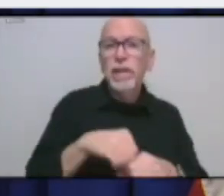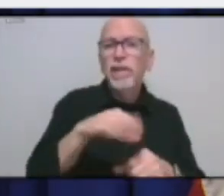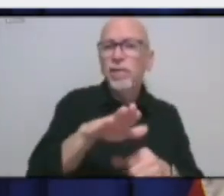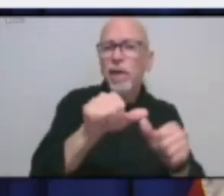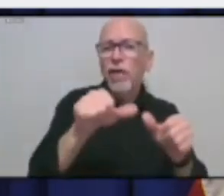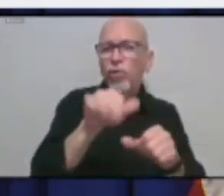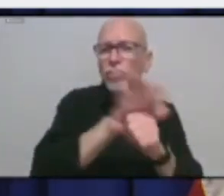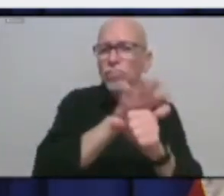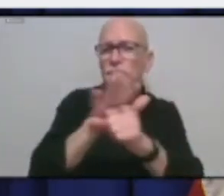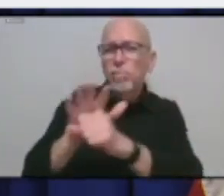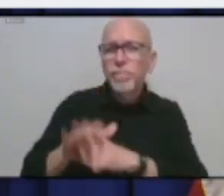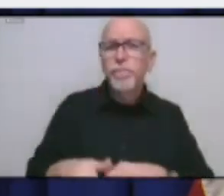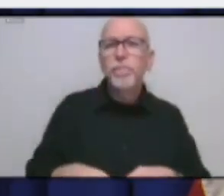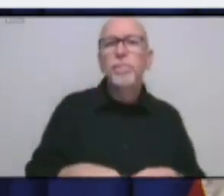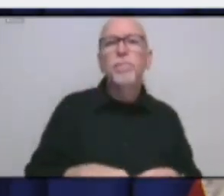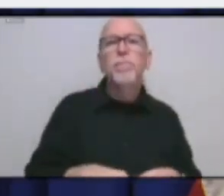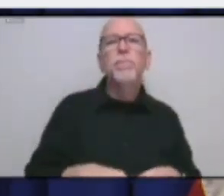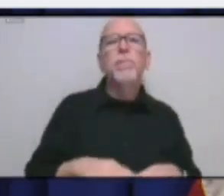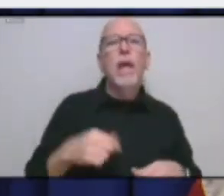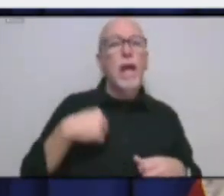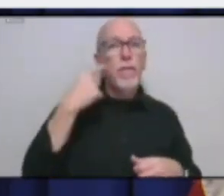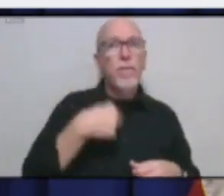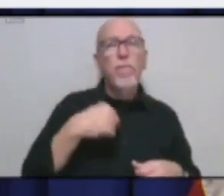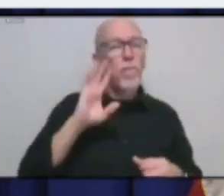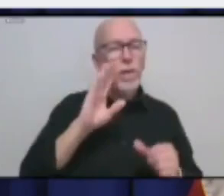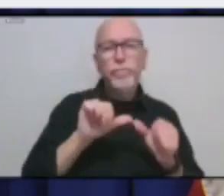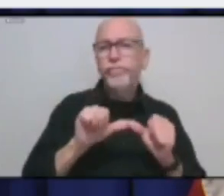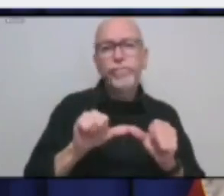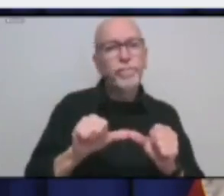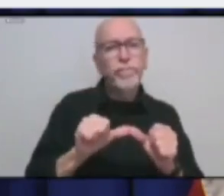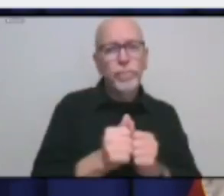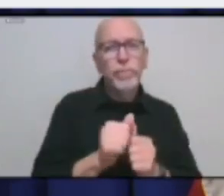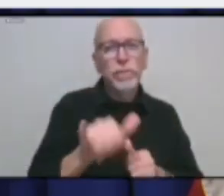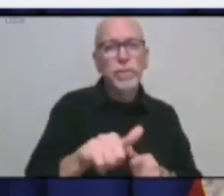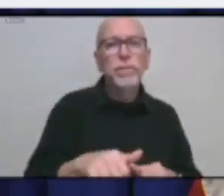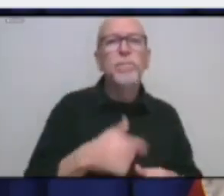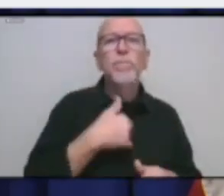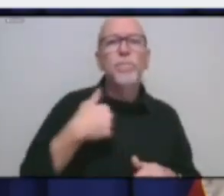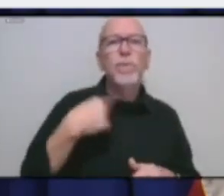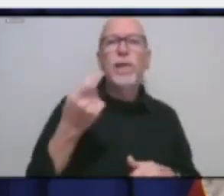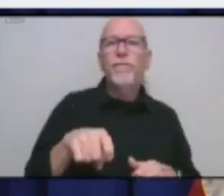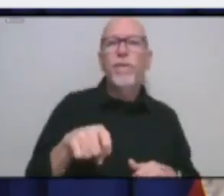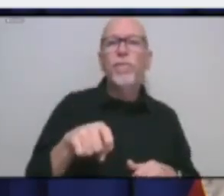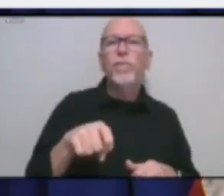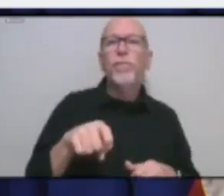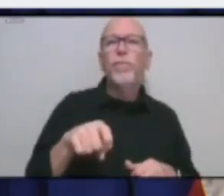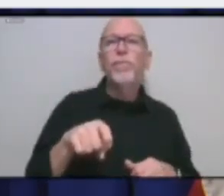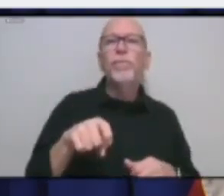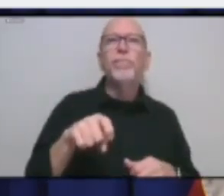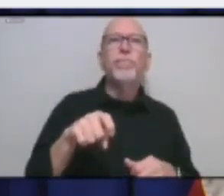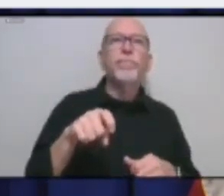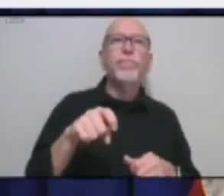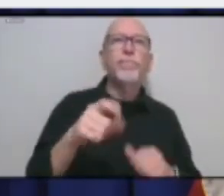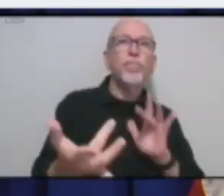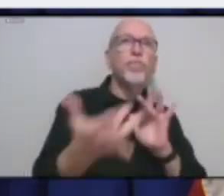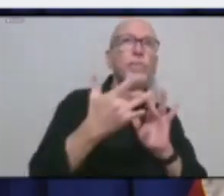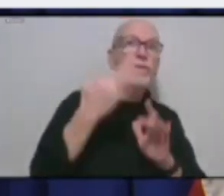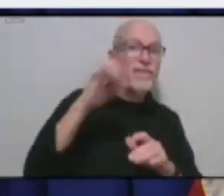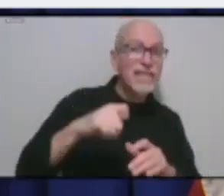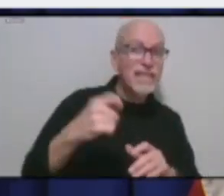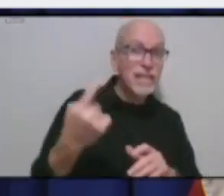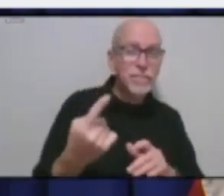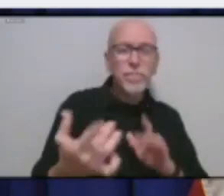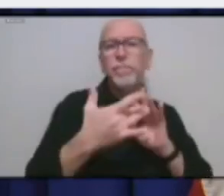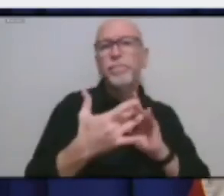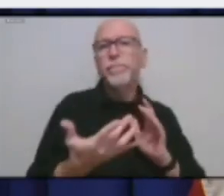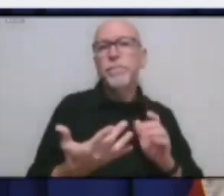I think that is what we're going to have to continue to do. We're going to have them reach out when they need something, if they need